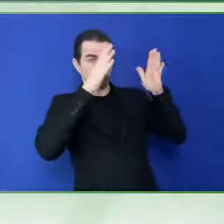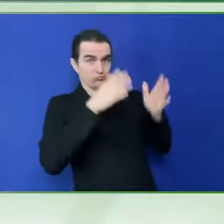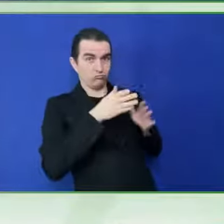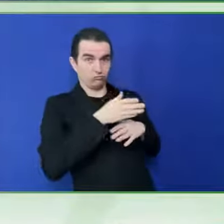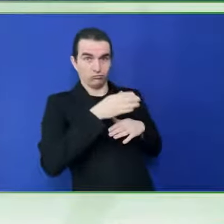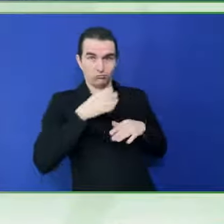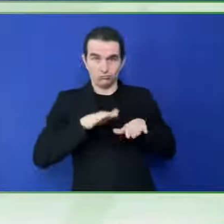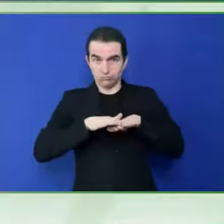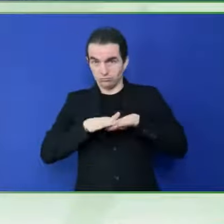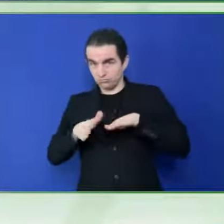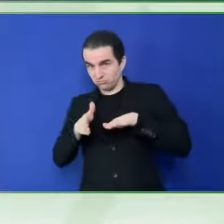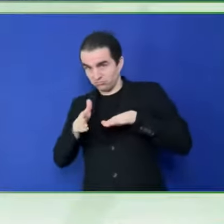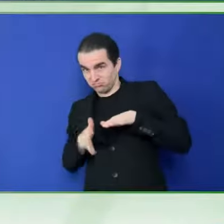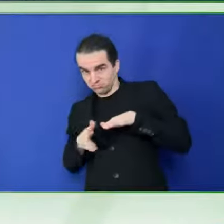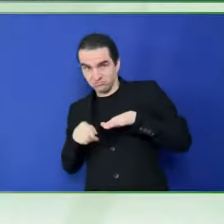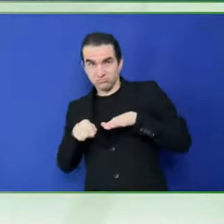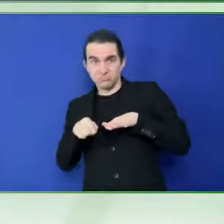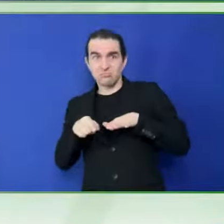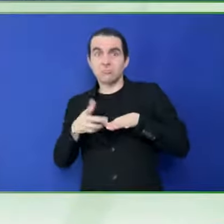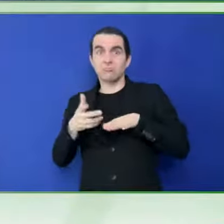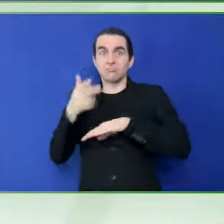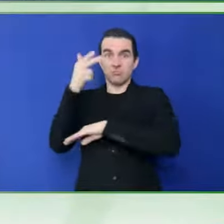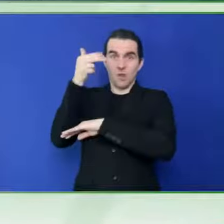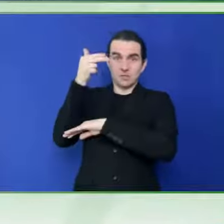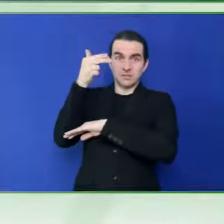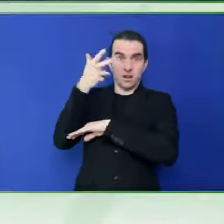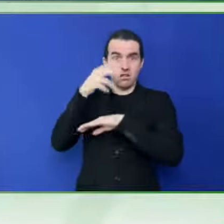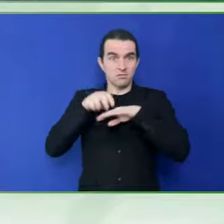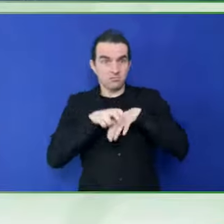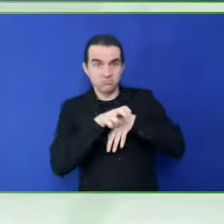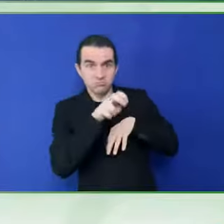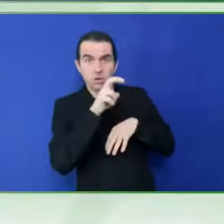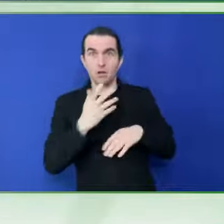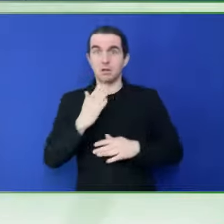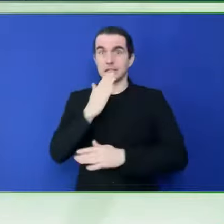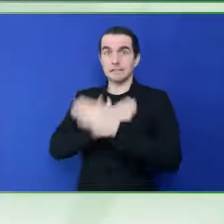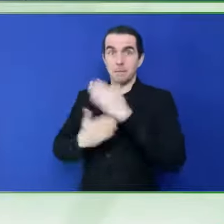partially blind, deaf, or have cognitive issues.